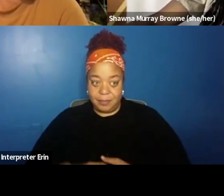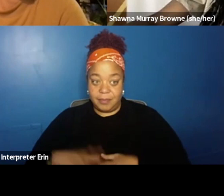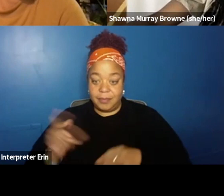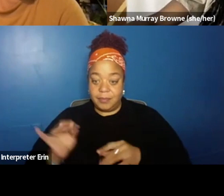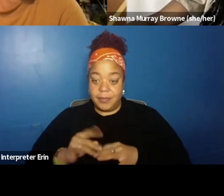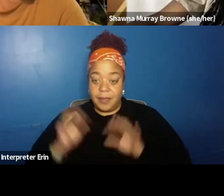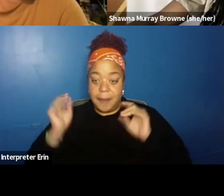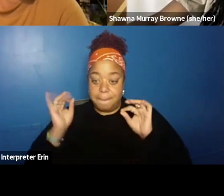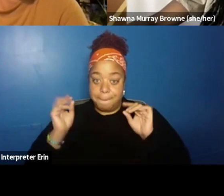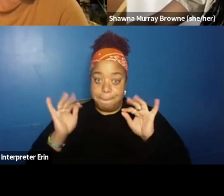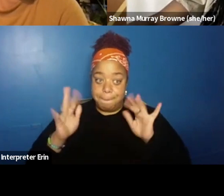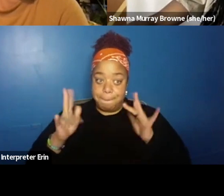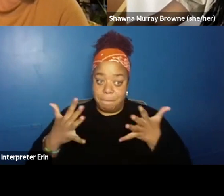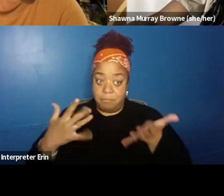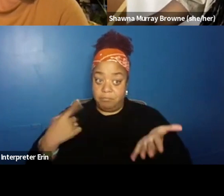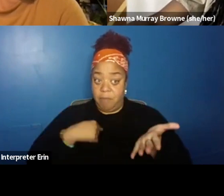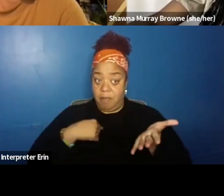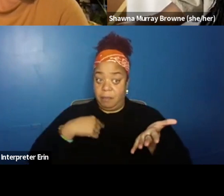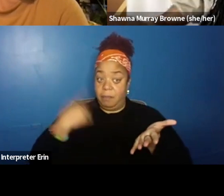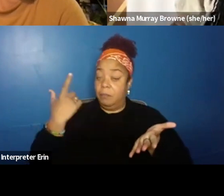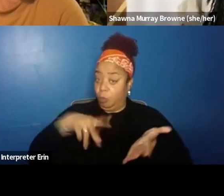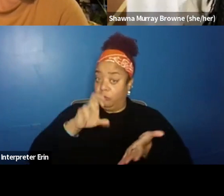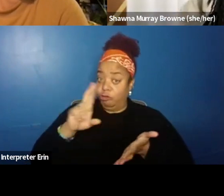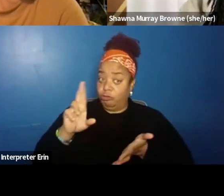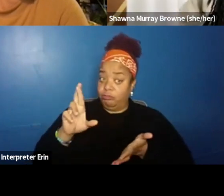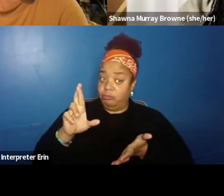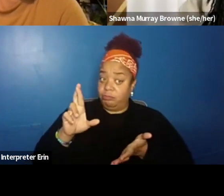I am queer, Black, multiply disabled.